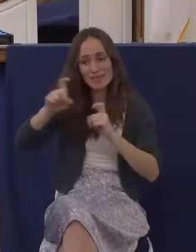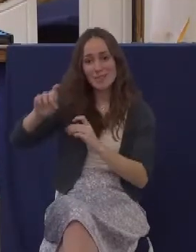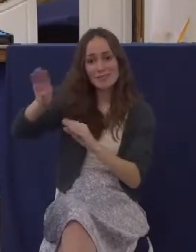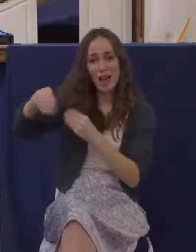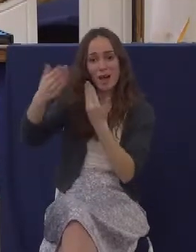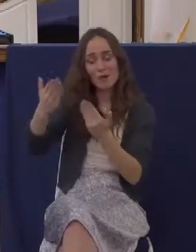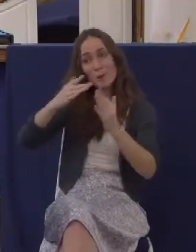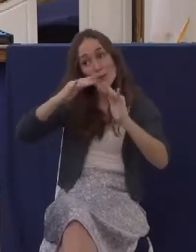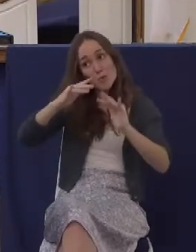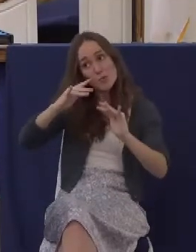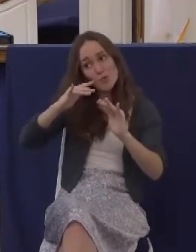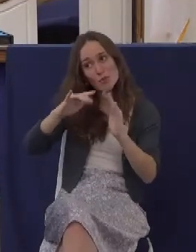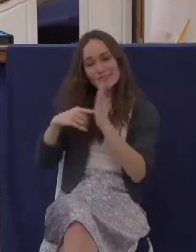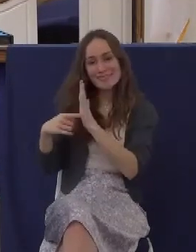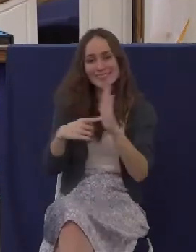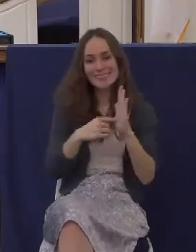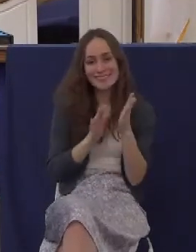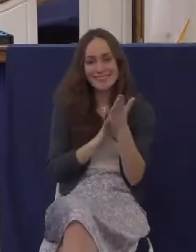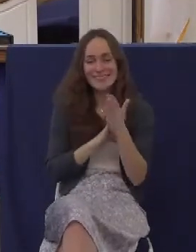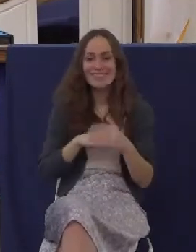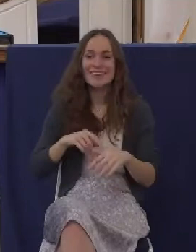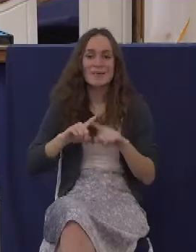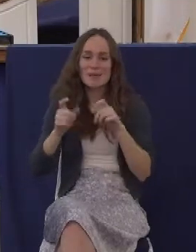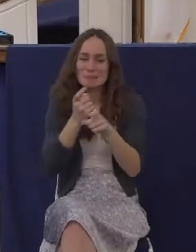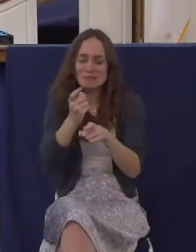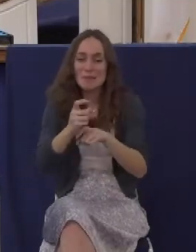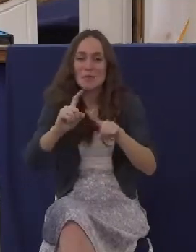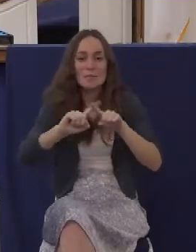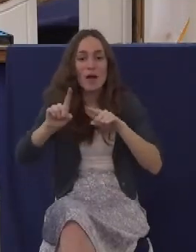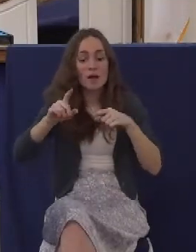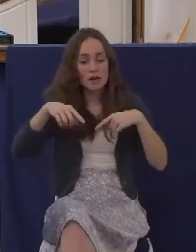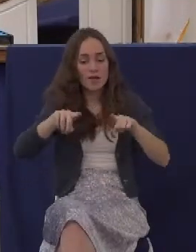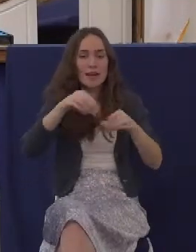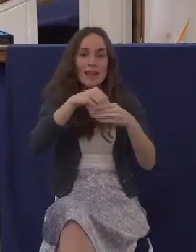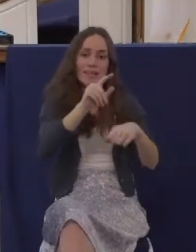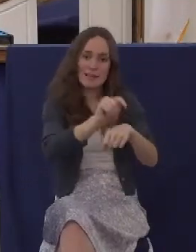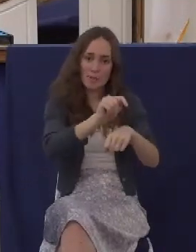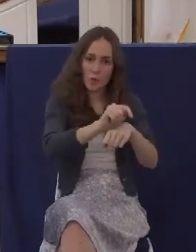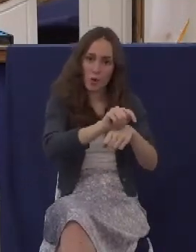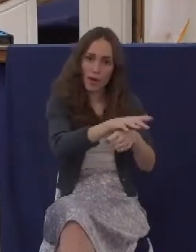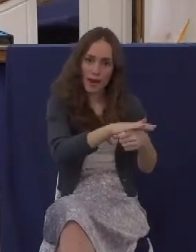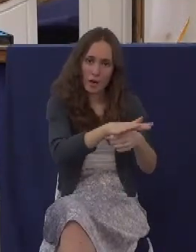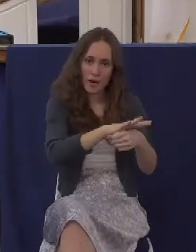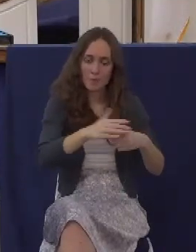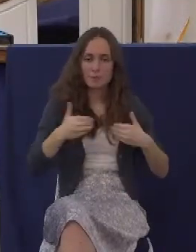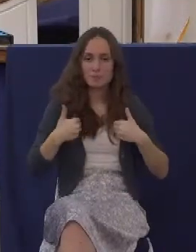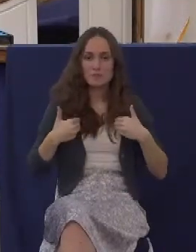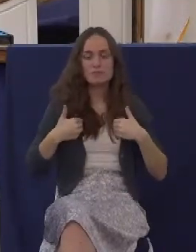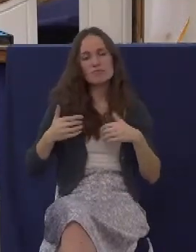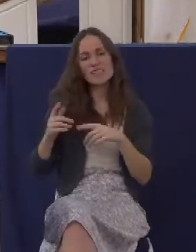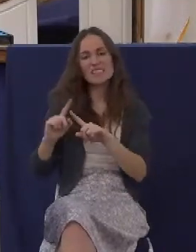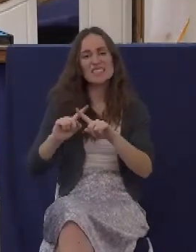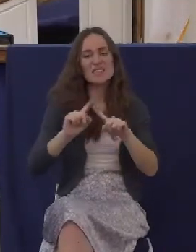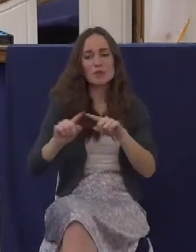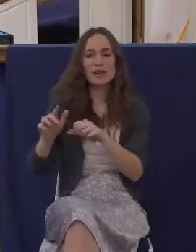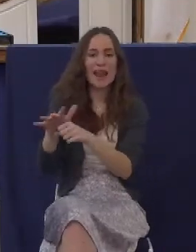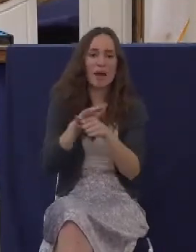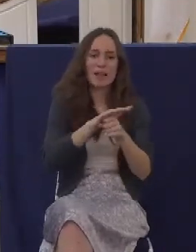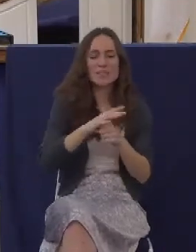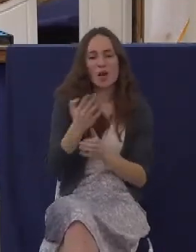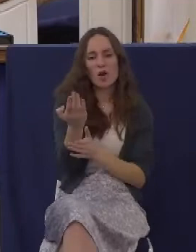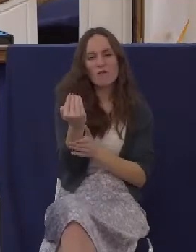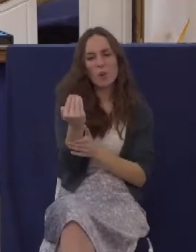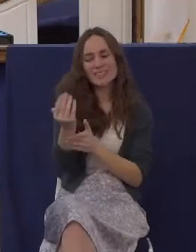Or he could be referring to the fact that there were, in the temple courtyard area, there were 13 receptacles for people who wanted to give, and they looked like